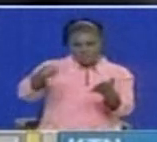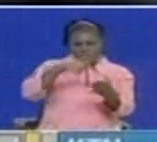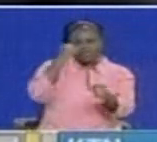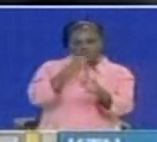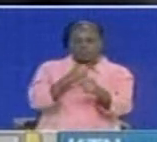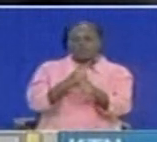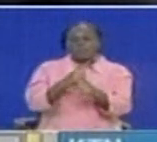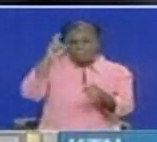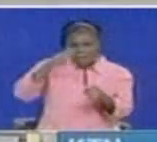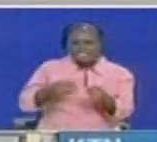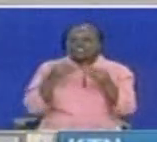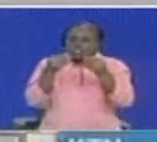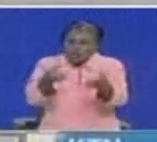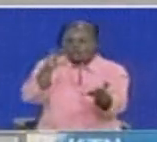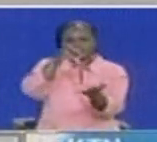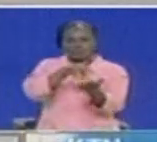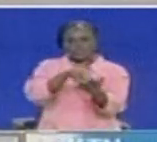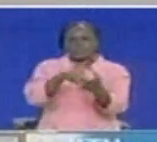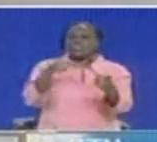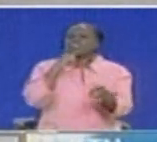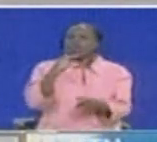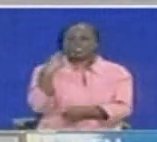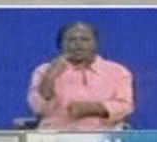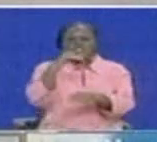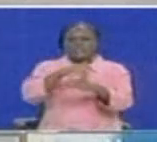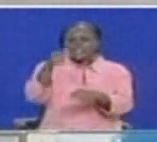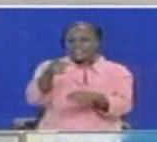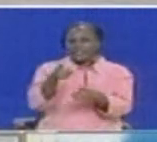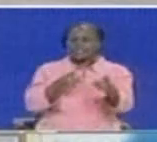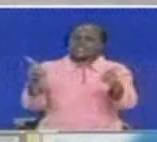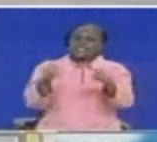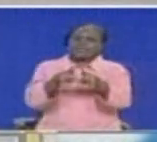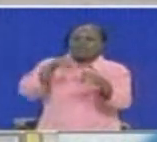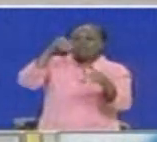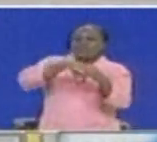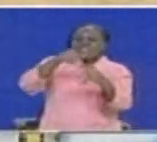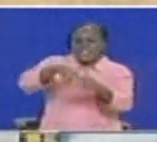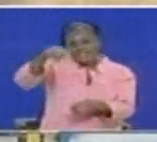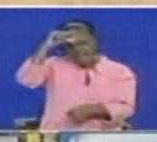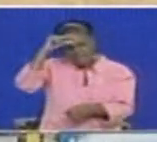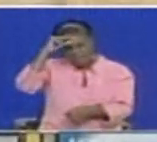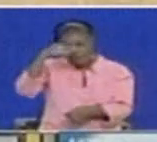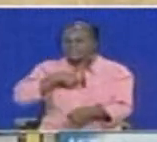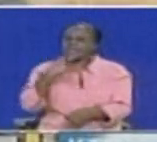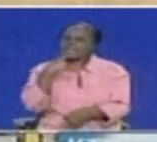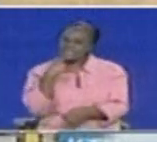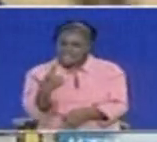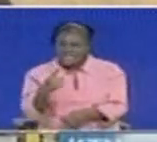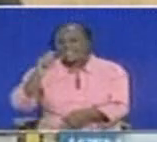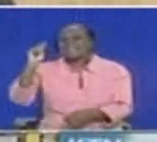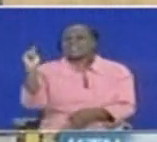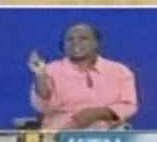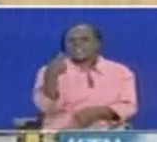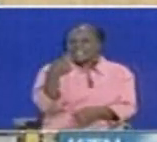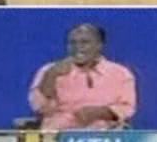need to address the issue. And the heat is not only being felt by the industry players, but also within government ranks. Mimi nasema ya kwamba Kenya hii